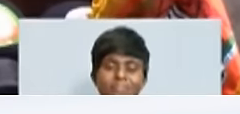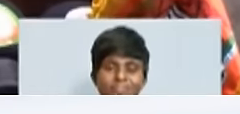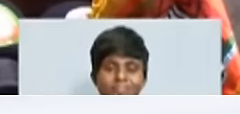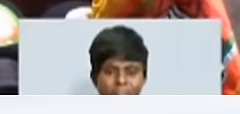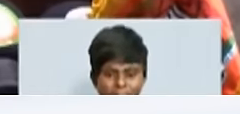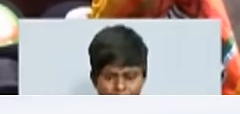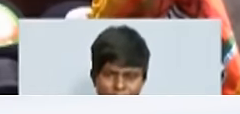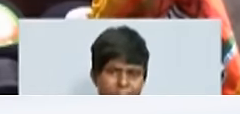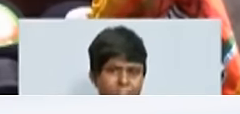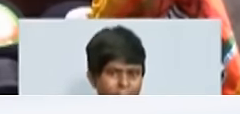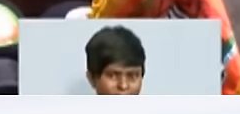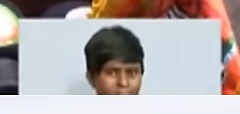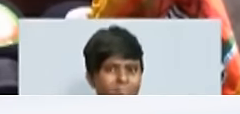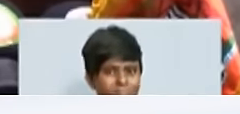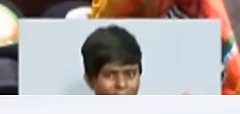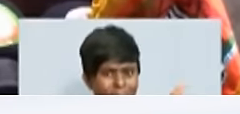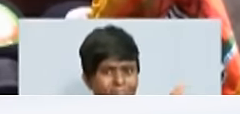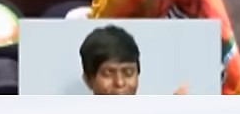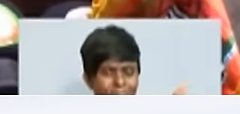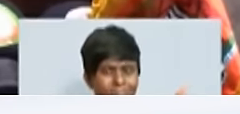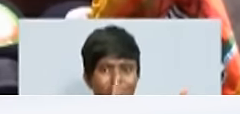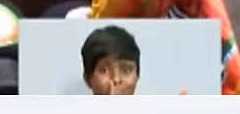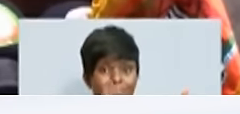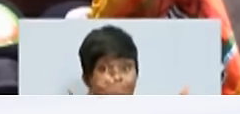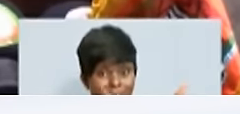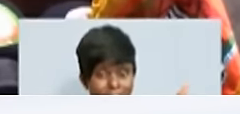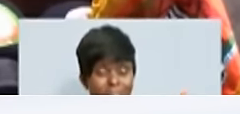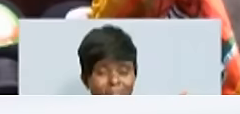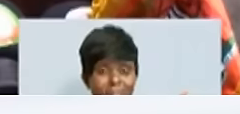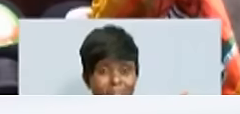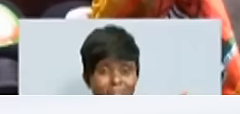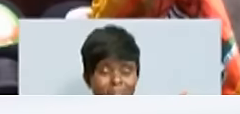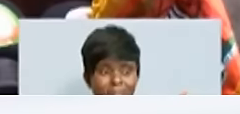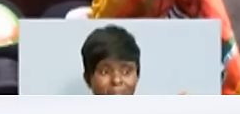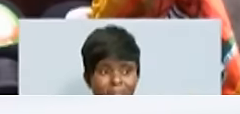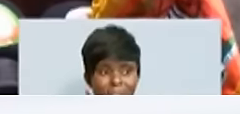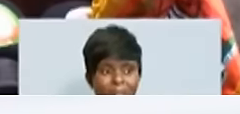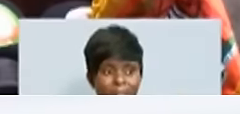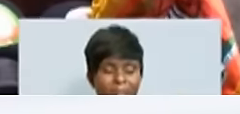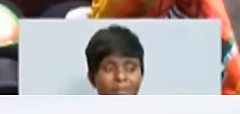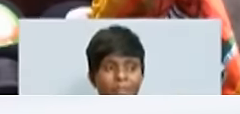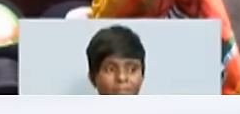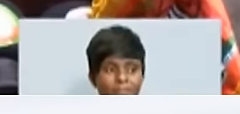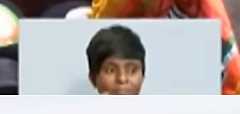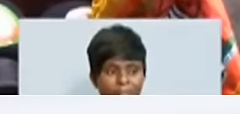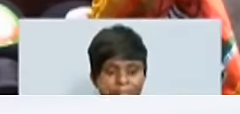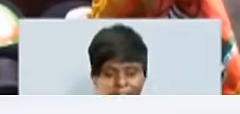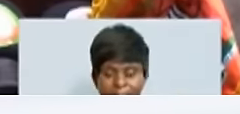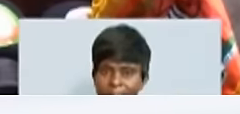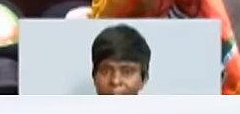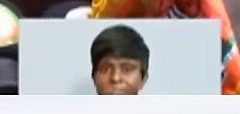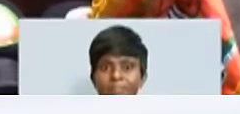It's here. It's here. It's real. Let's work hard to utilize this money to